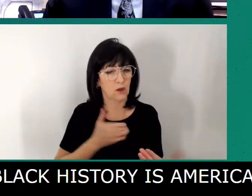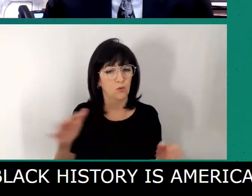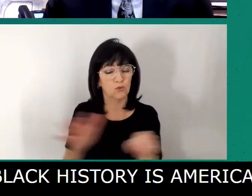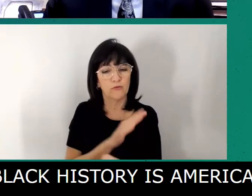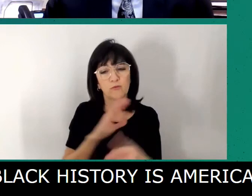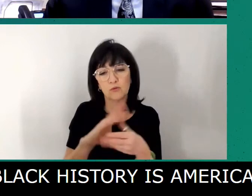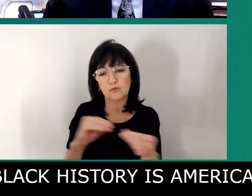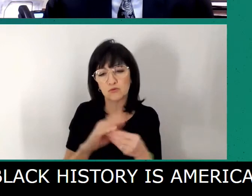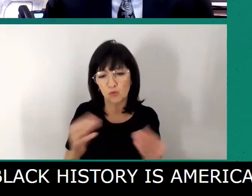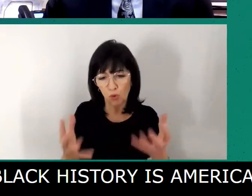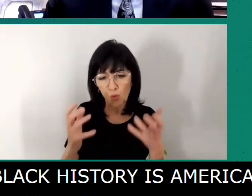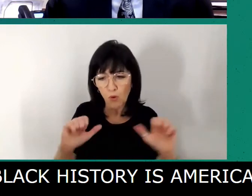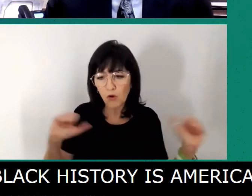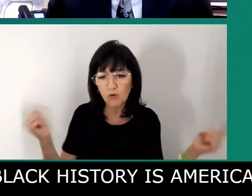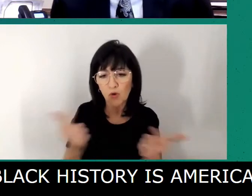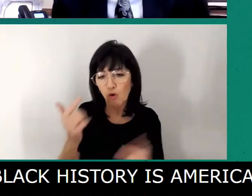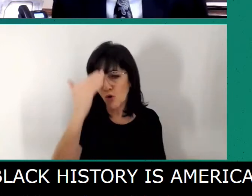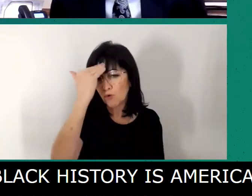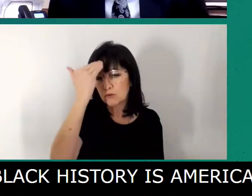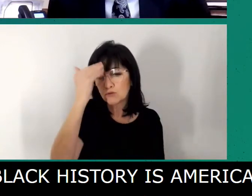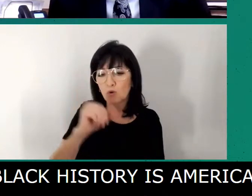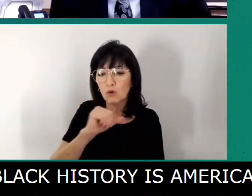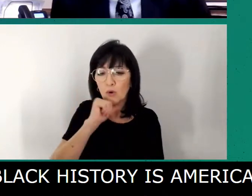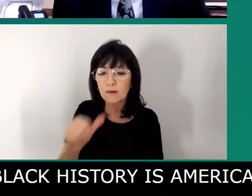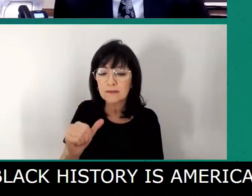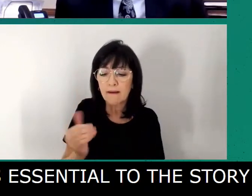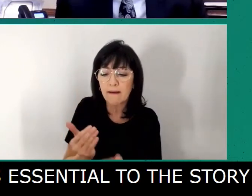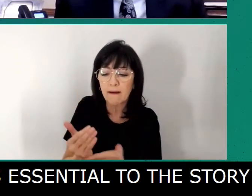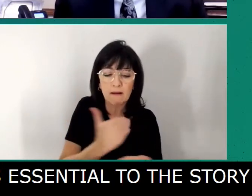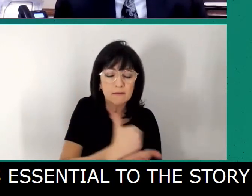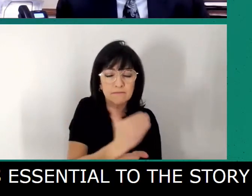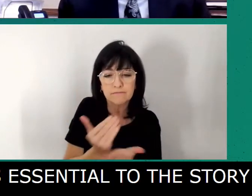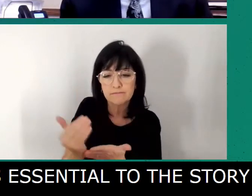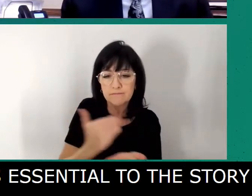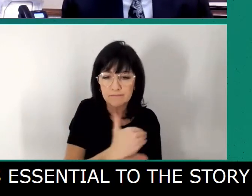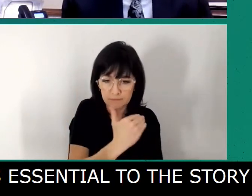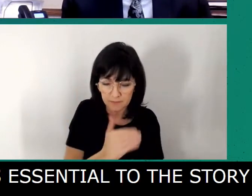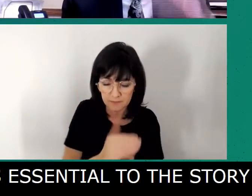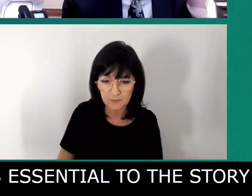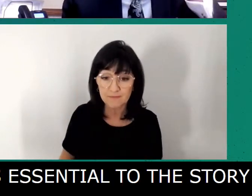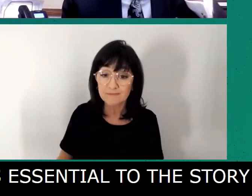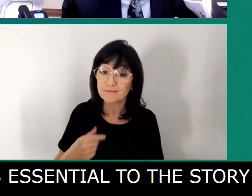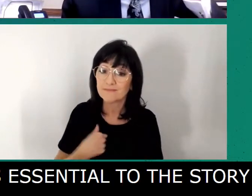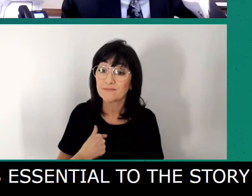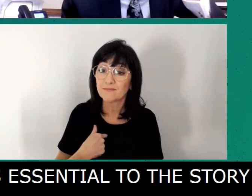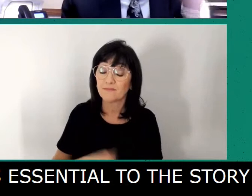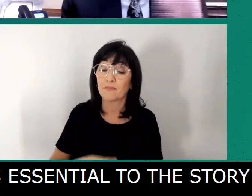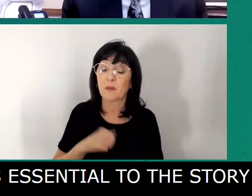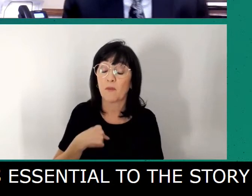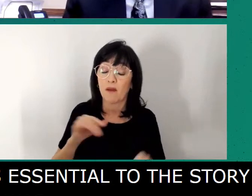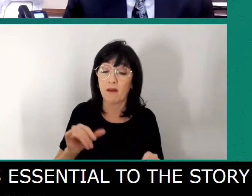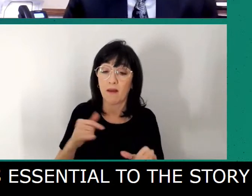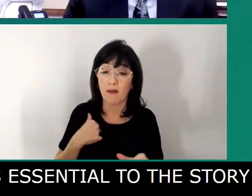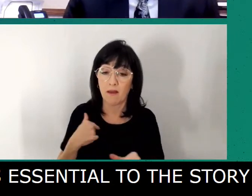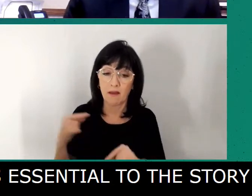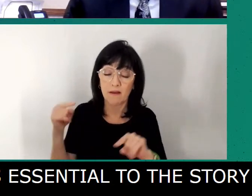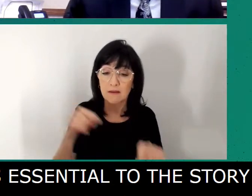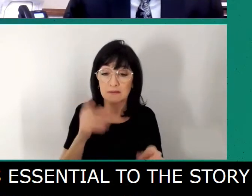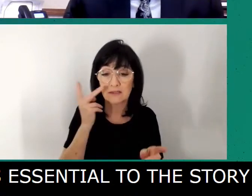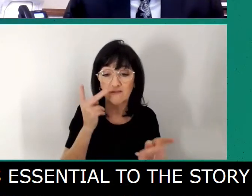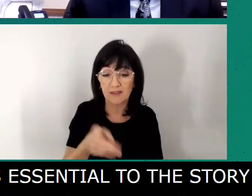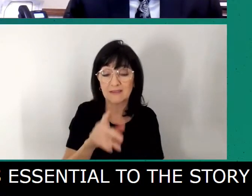was fortunate to join Black clergy and community leaders in visiting the newly discovered African burial ground at the John